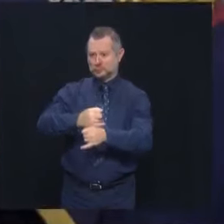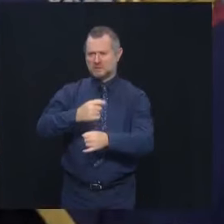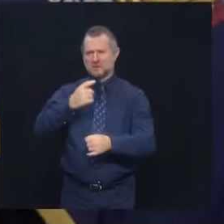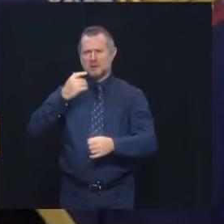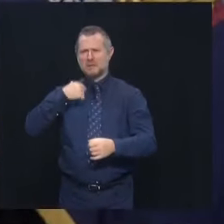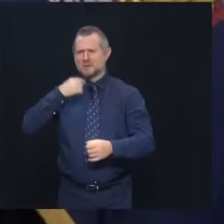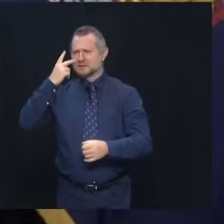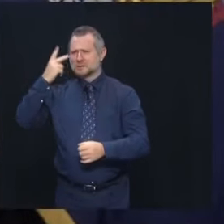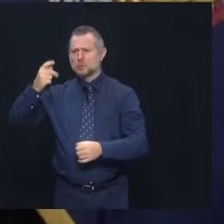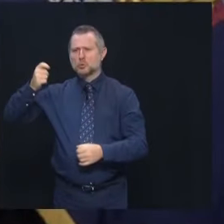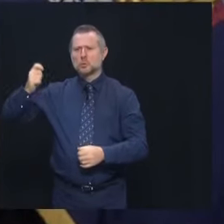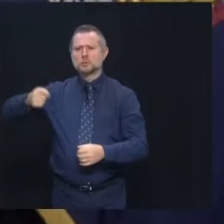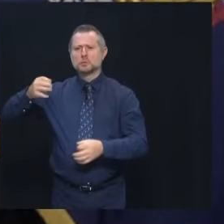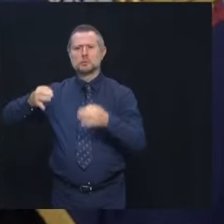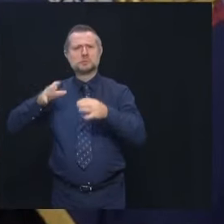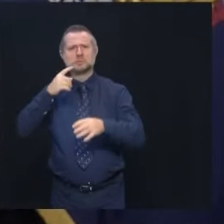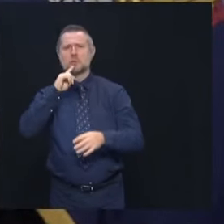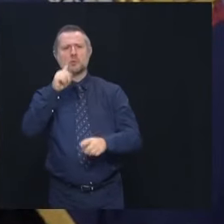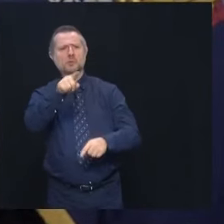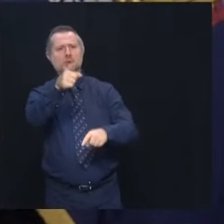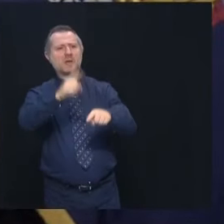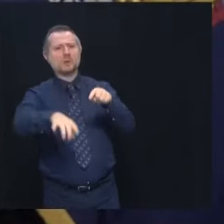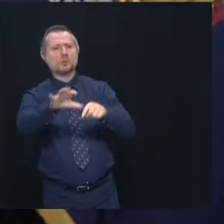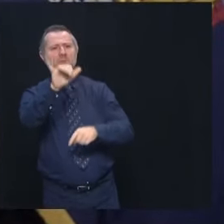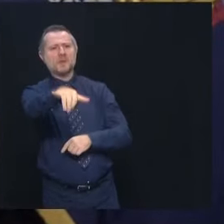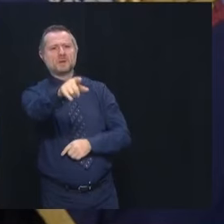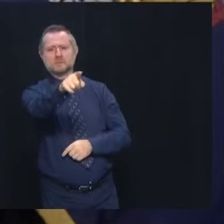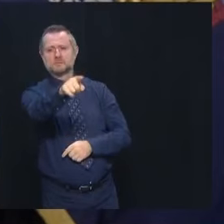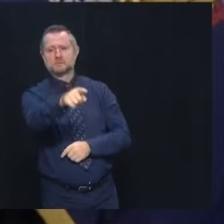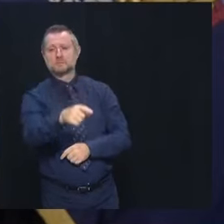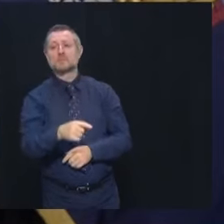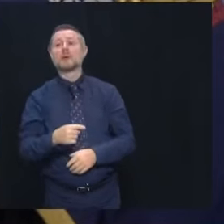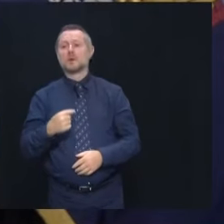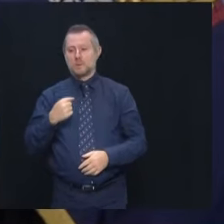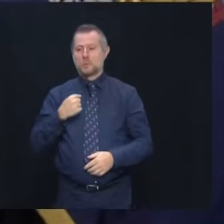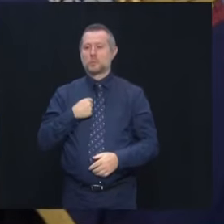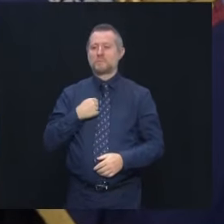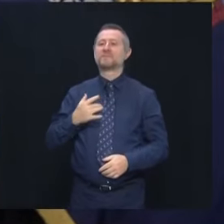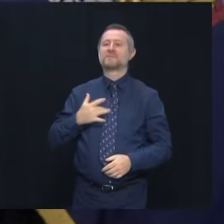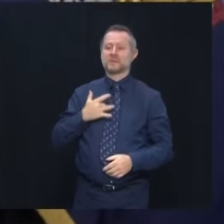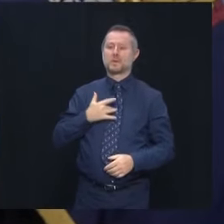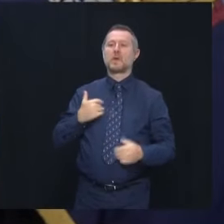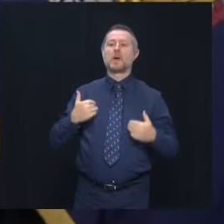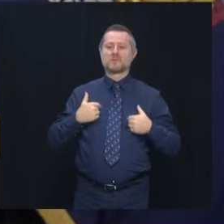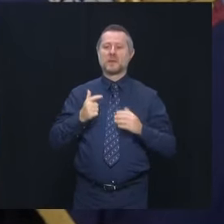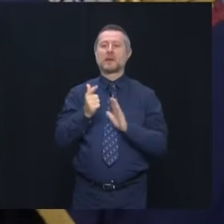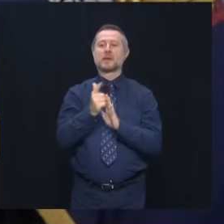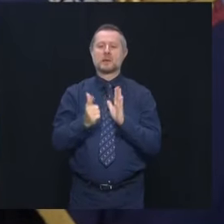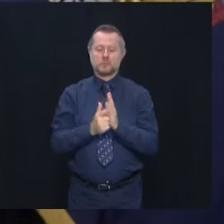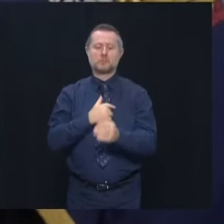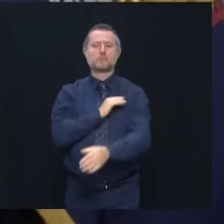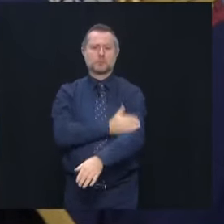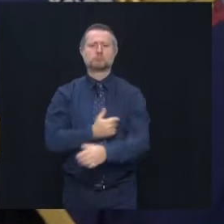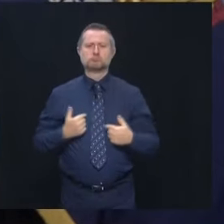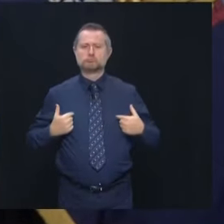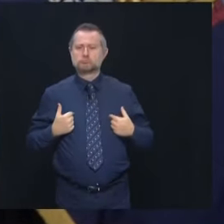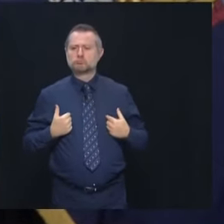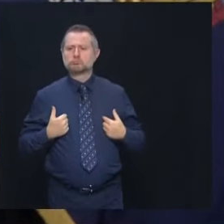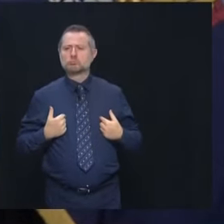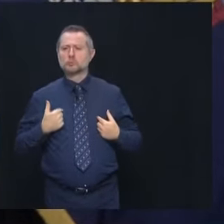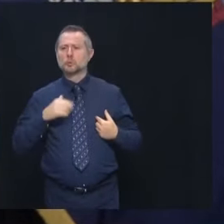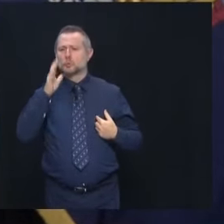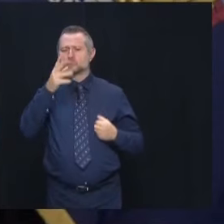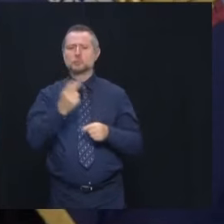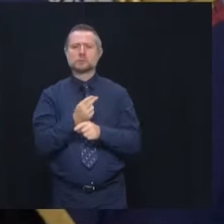that? We believe we have the legal authority. We will assert the legal authority. We have